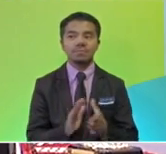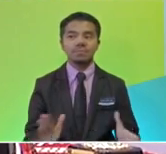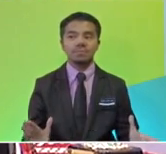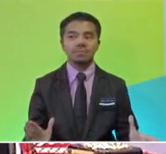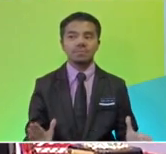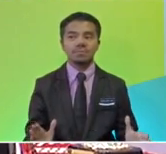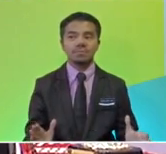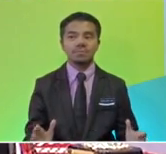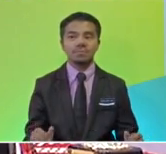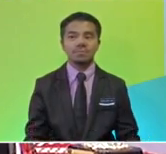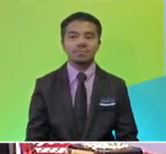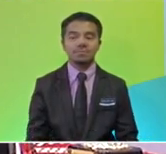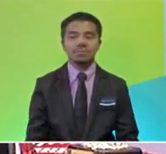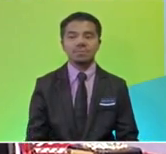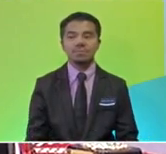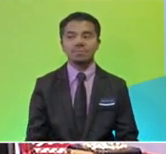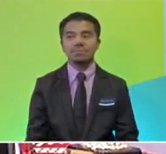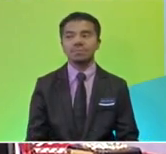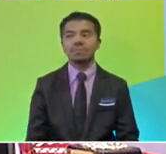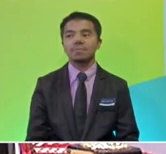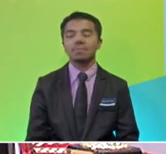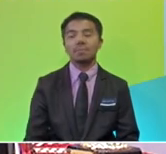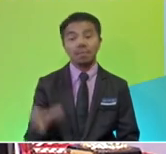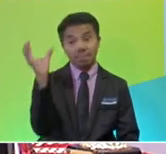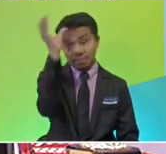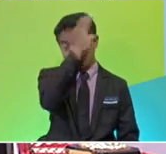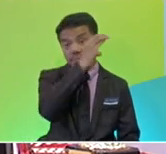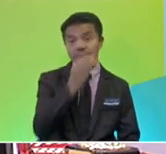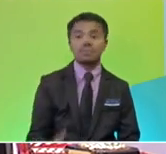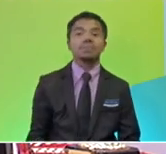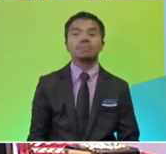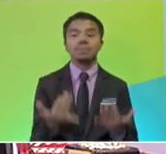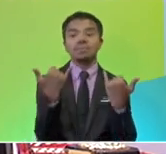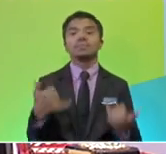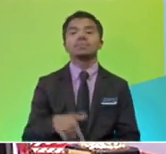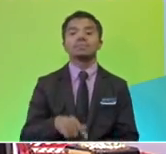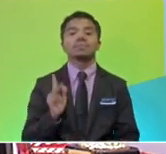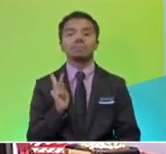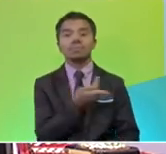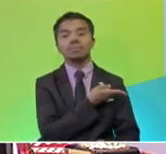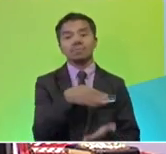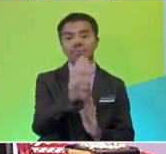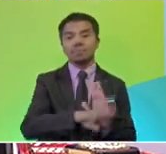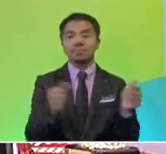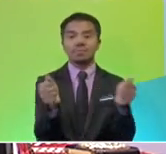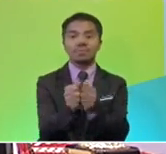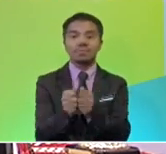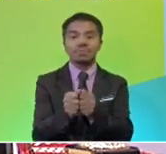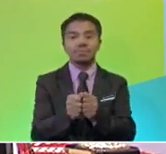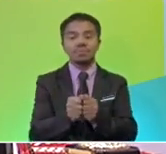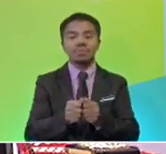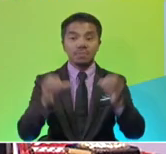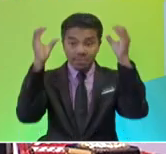on EduwebTV KPM. My name is Chris MJ and today I'm here with Mr. Warid